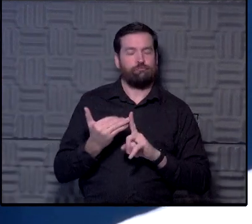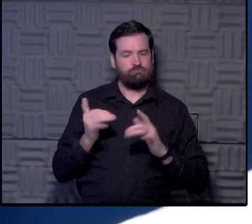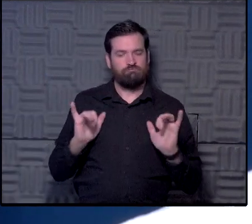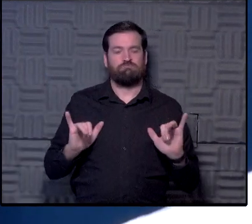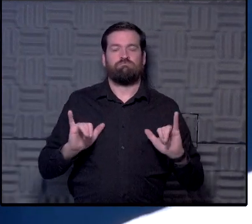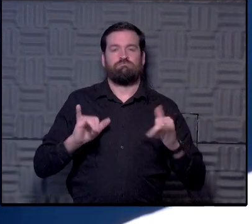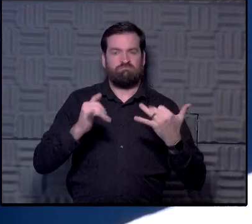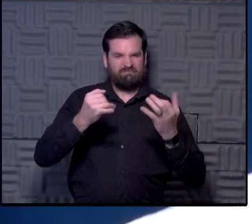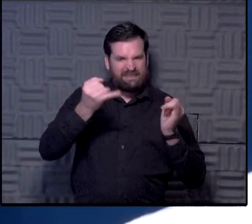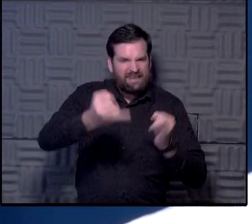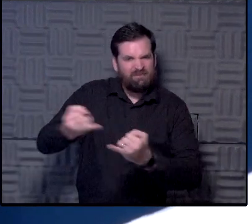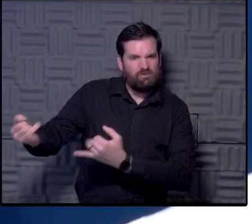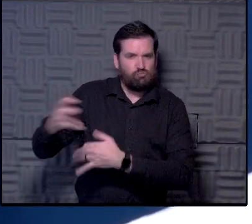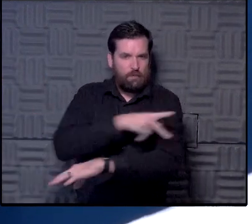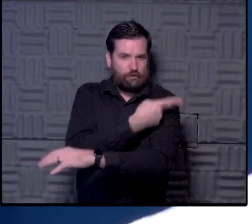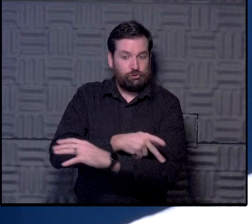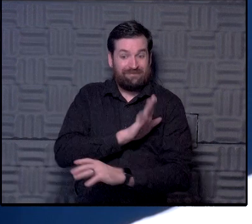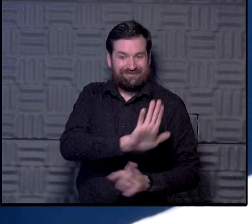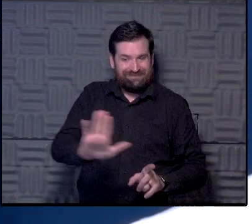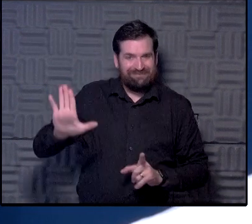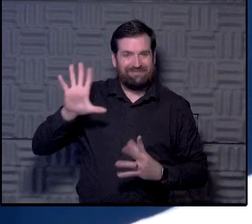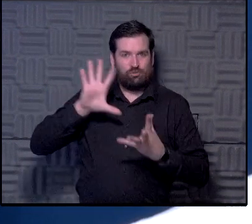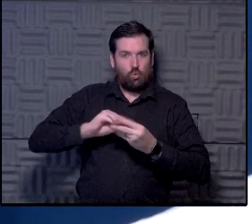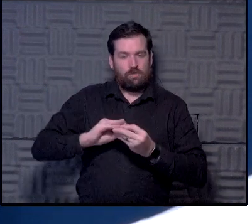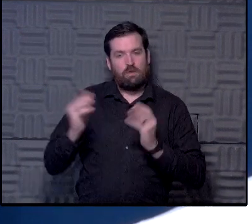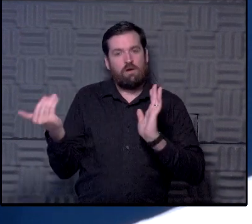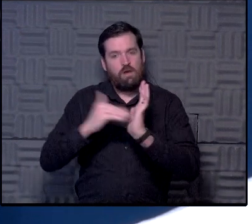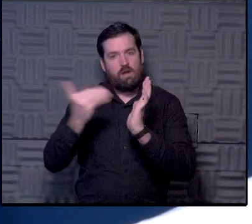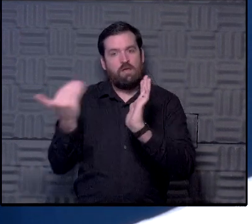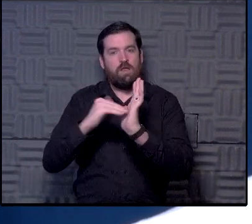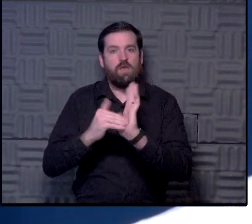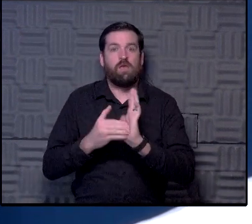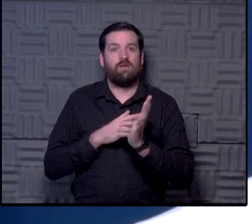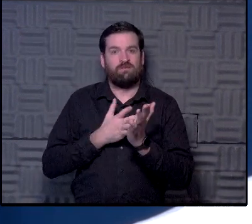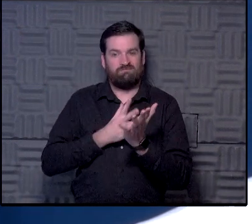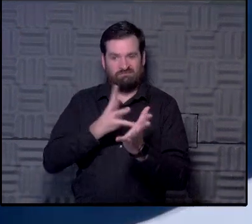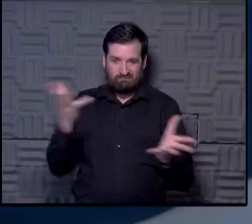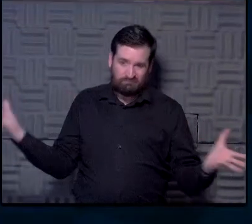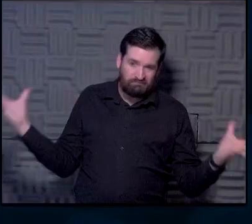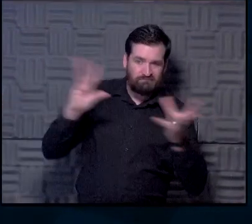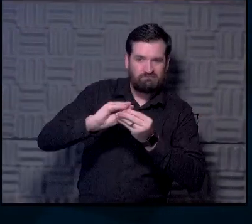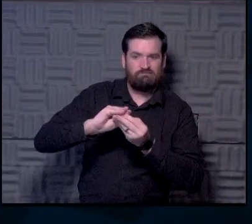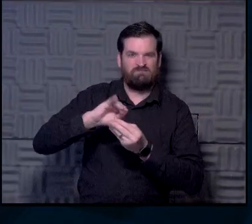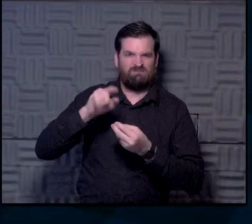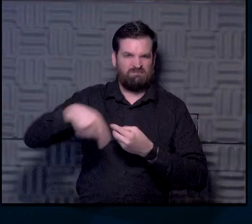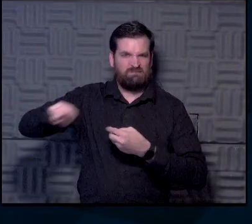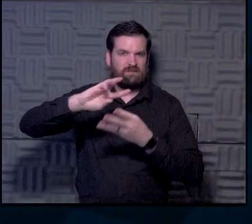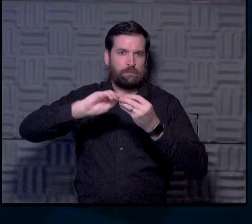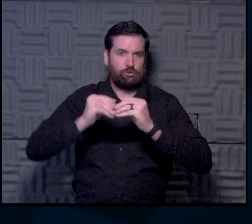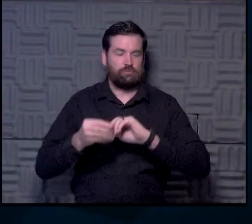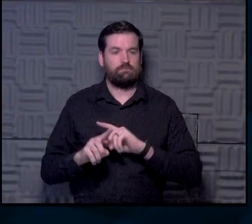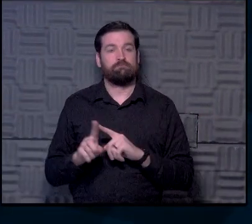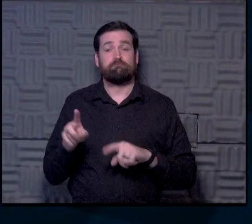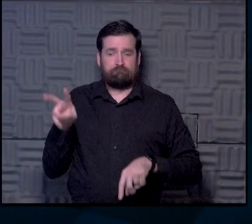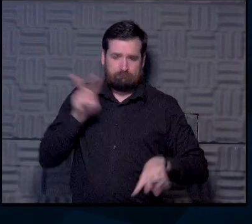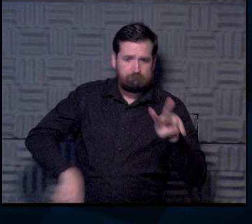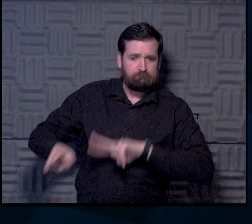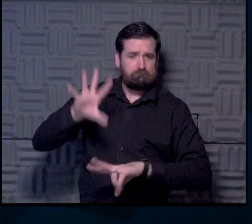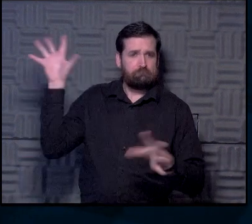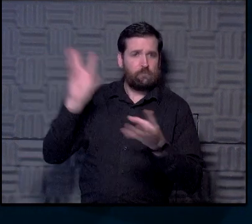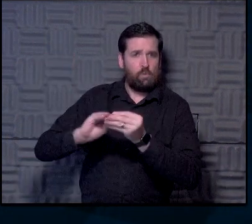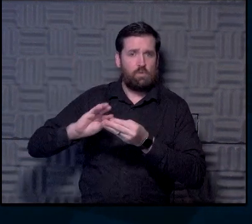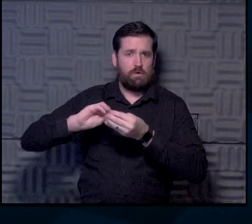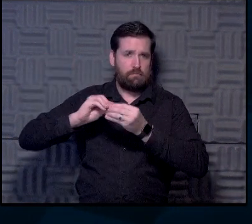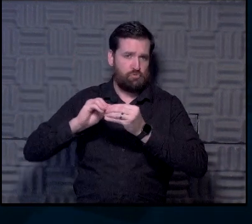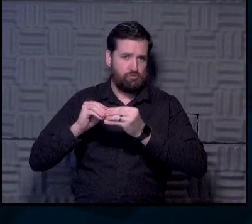individual patients that we've shared their stories with you over and over here that are making up these numbers. But as we look at that total number